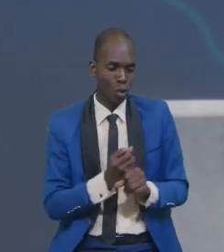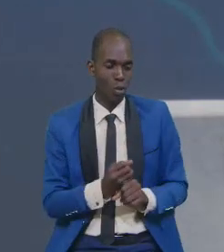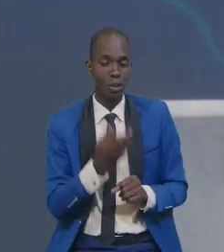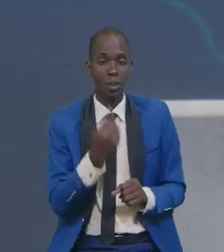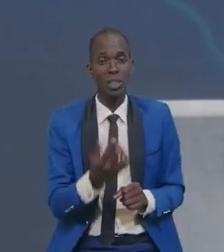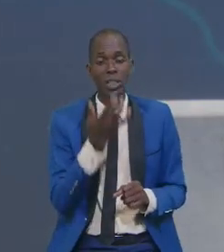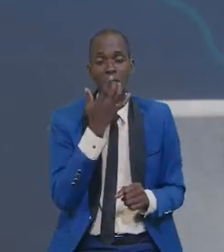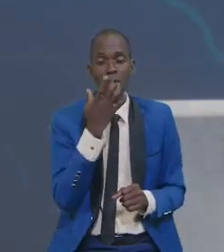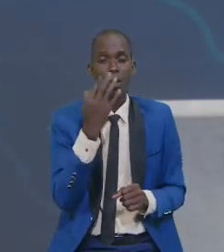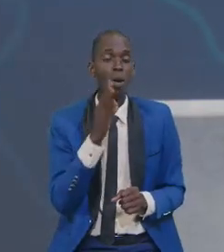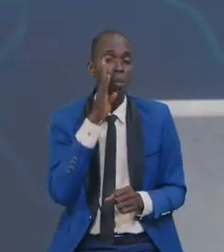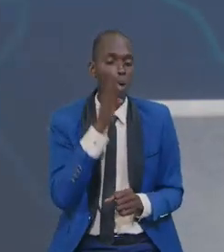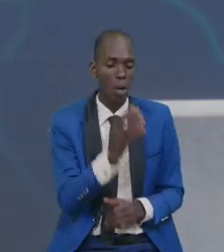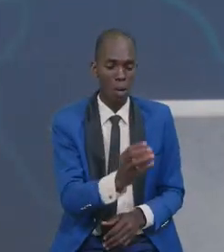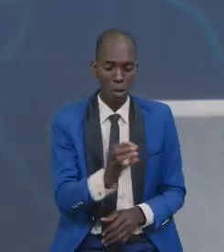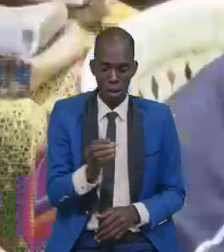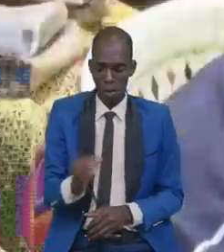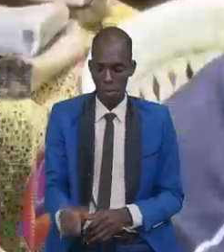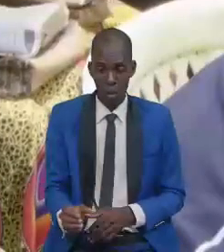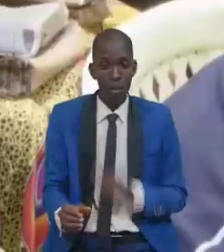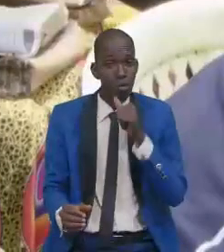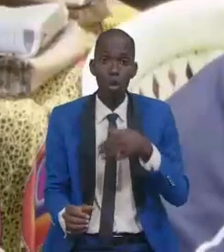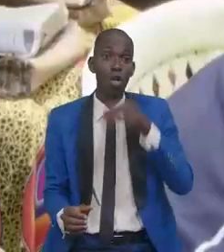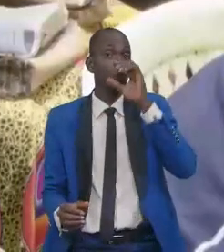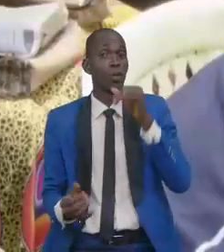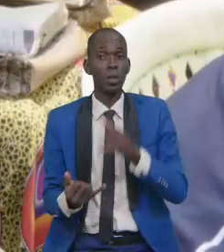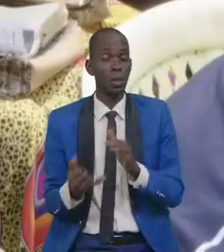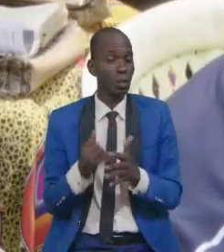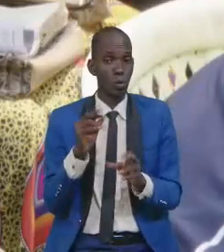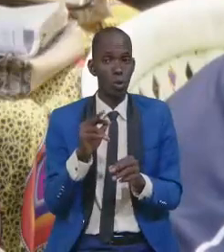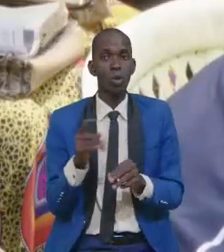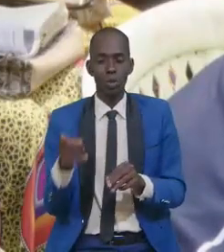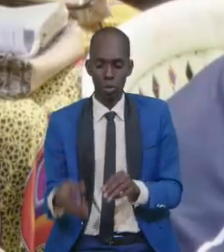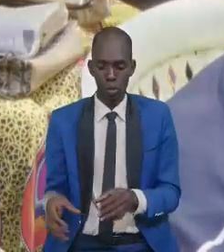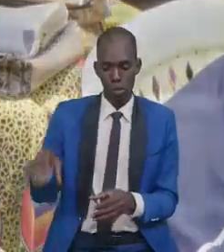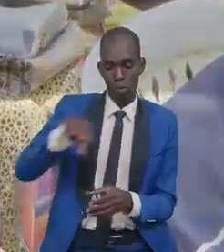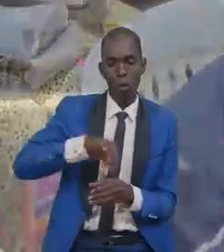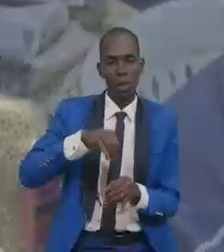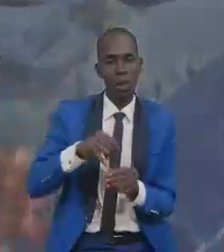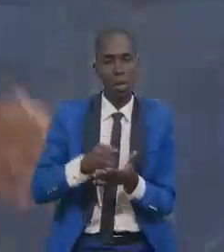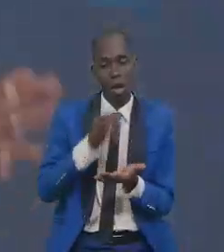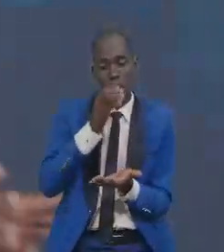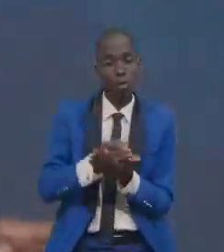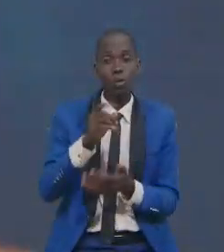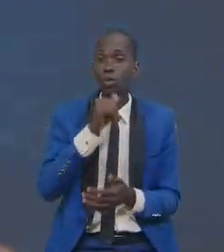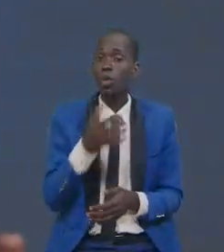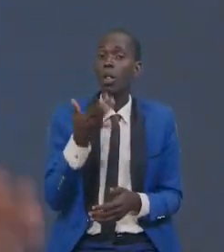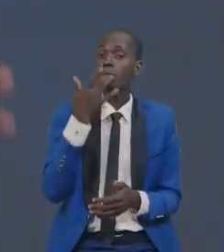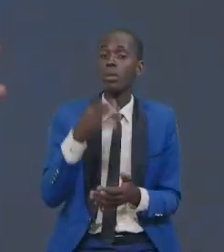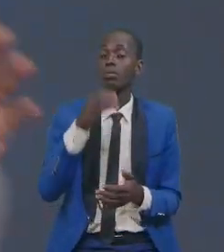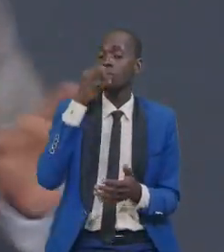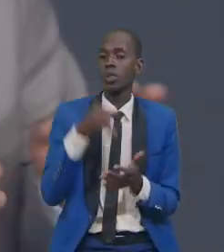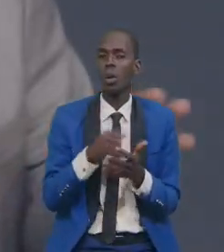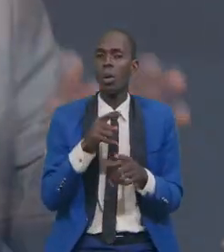your glass and you hold it. Is that not an appearance of evil? There are things that will appear